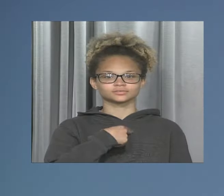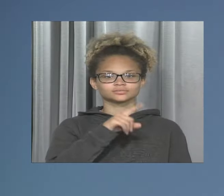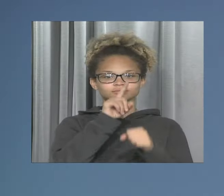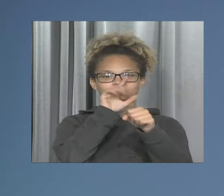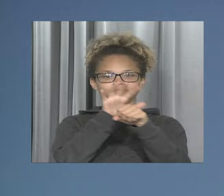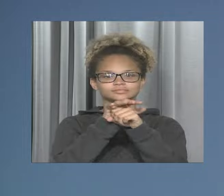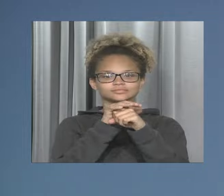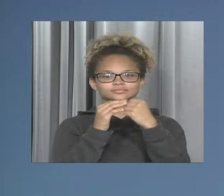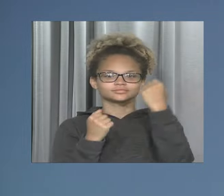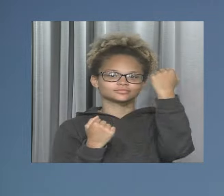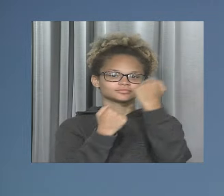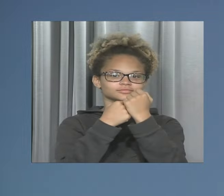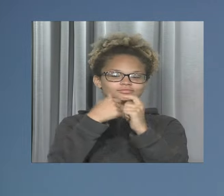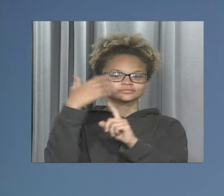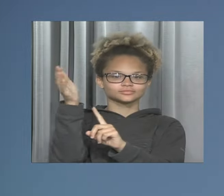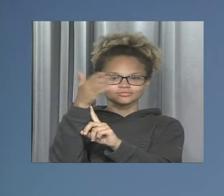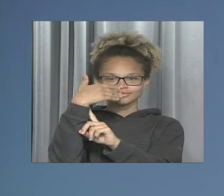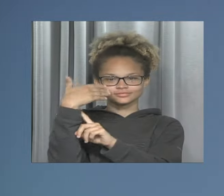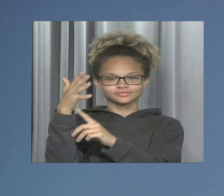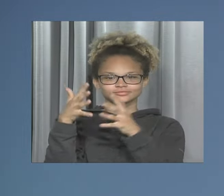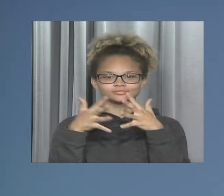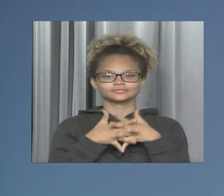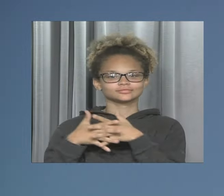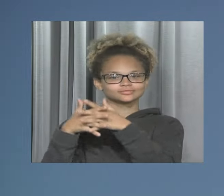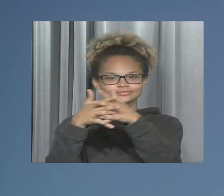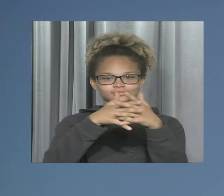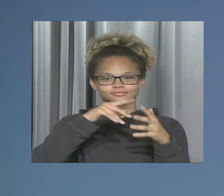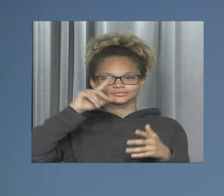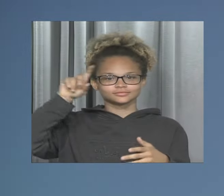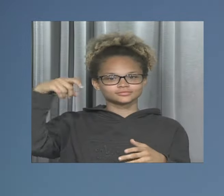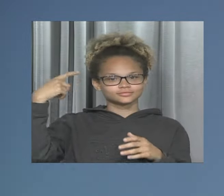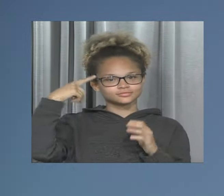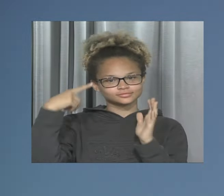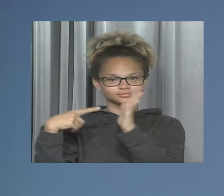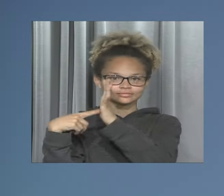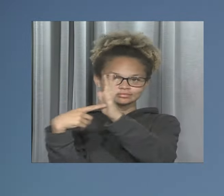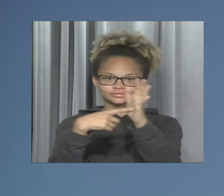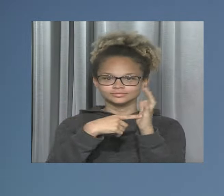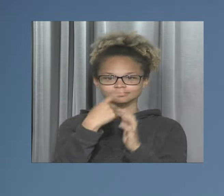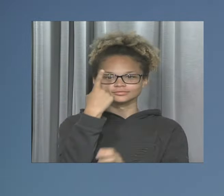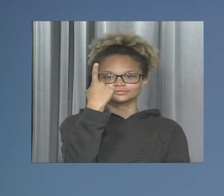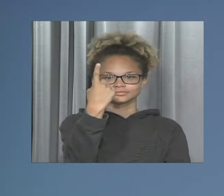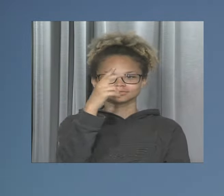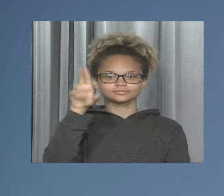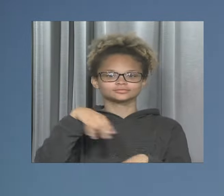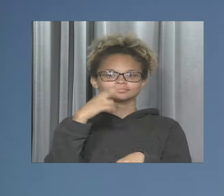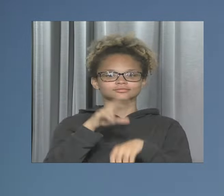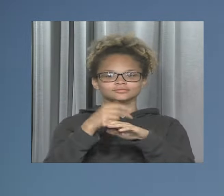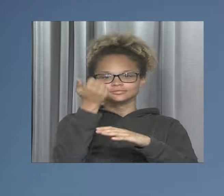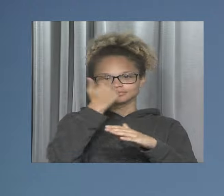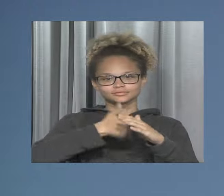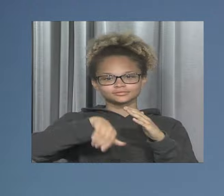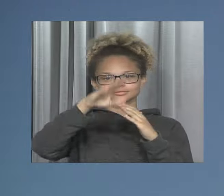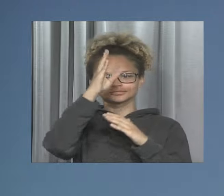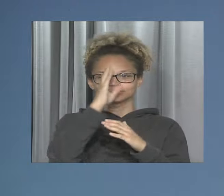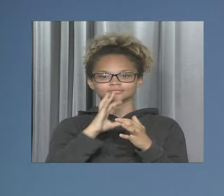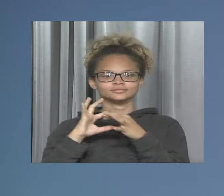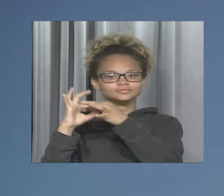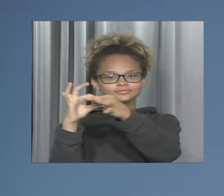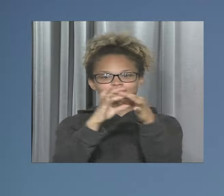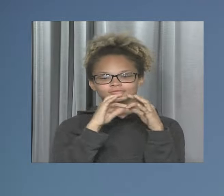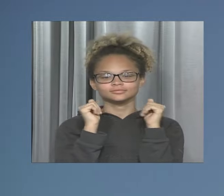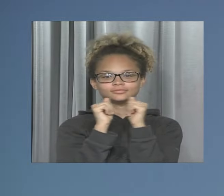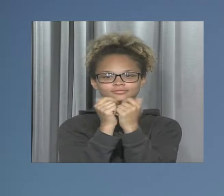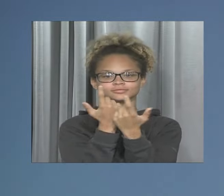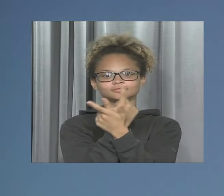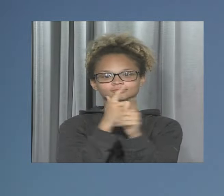I pledge allegiance to the flag of the United States of America and to the Republic for which it stands, one nation